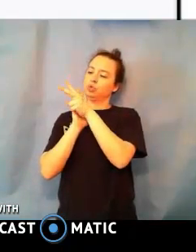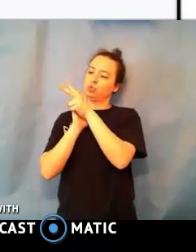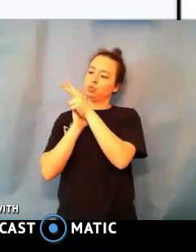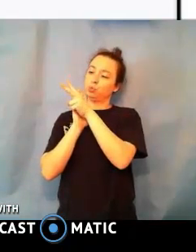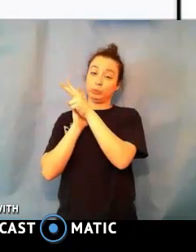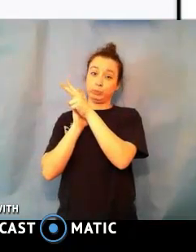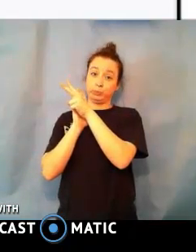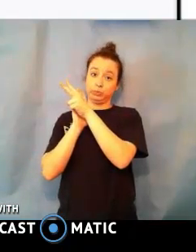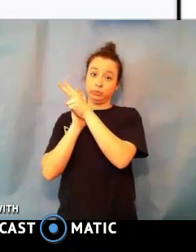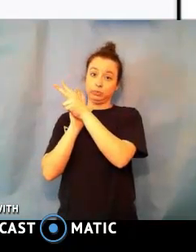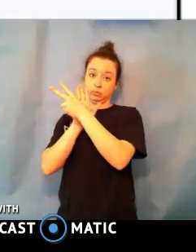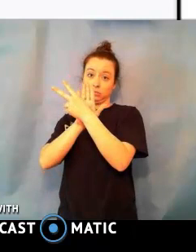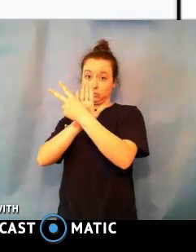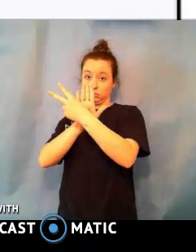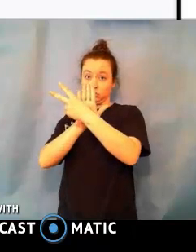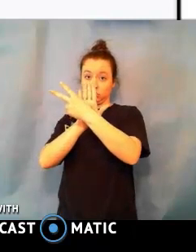2.